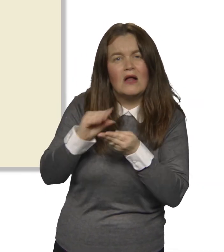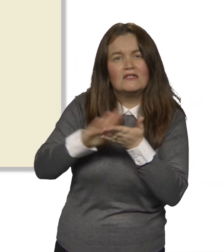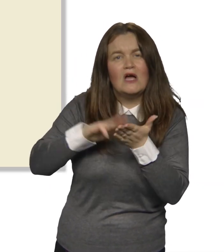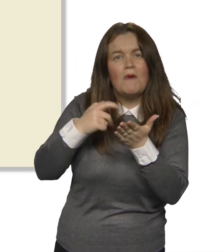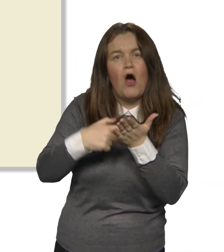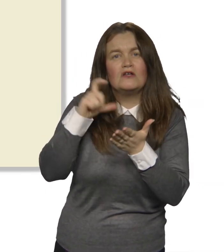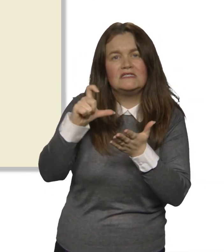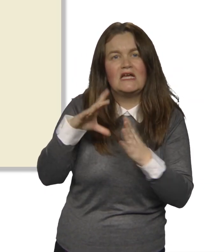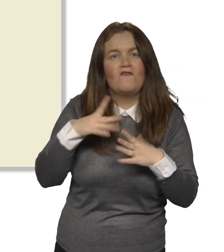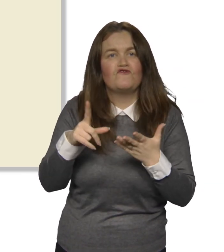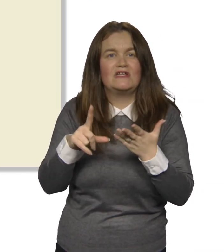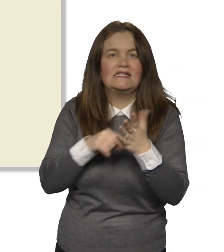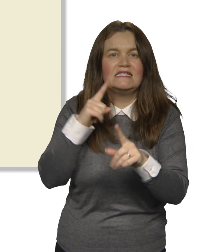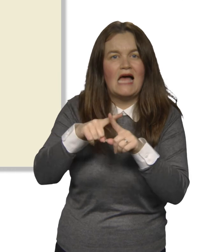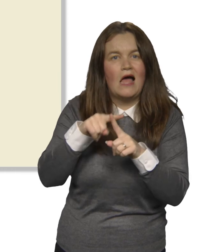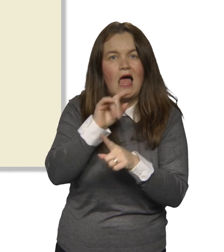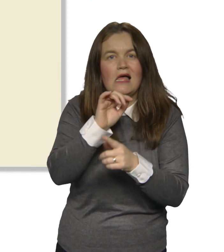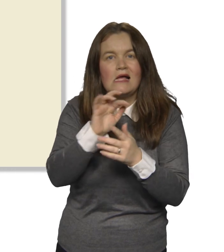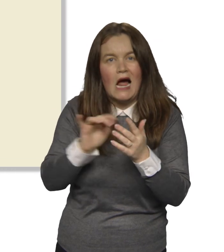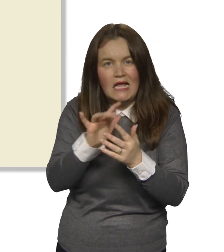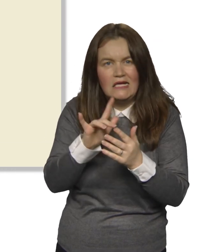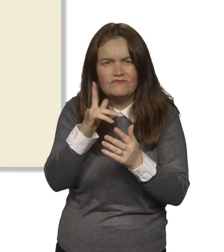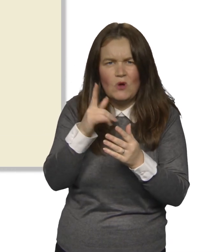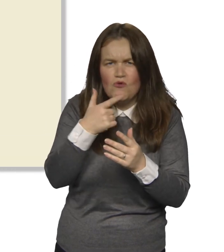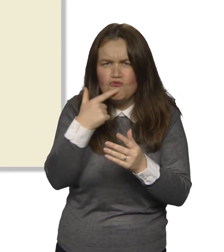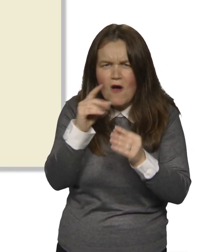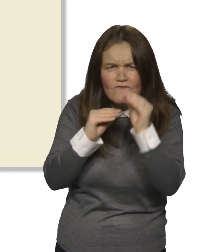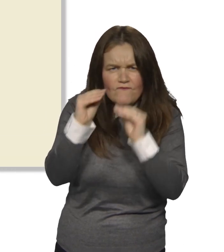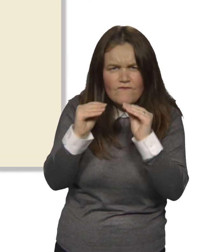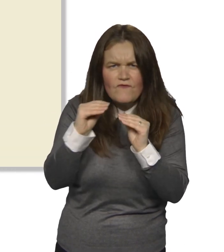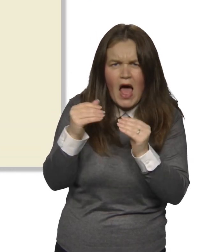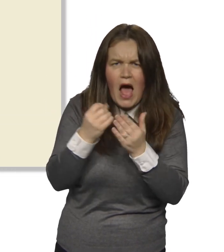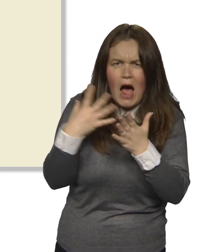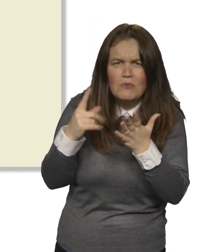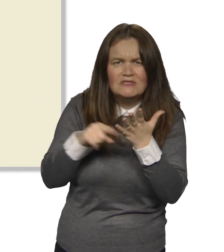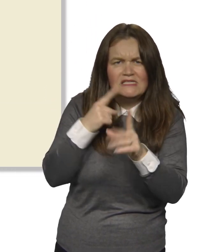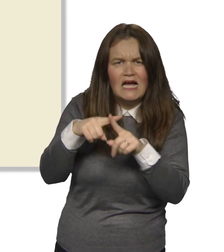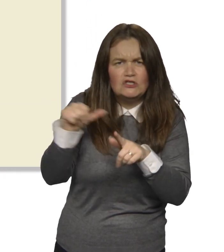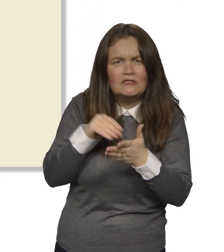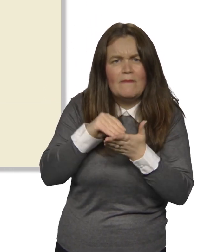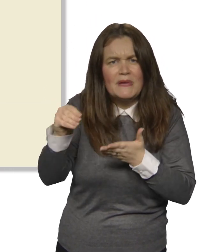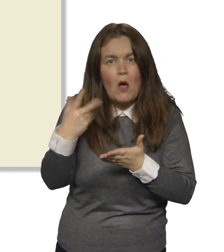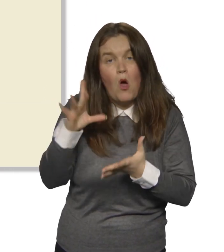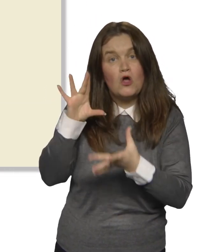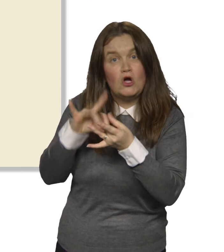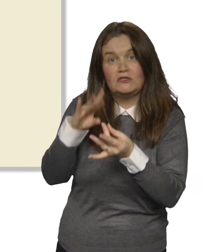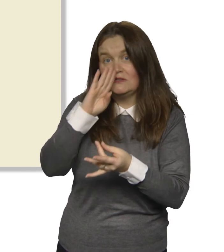tax calculator app for an estimate of how much tax you should have paid, or you can contact HMRC direct.